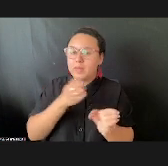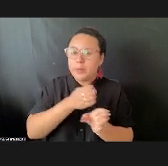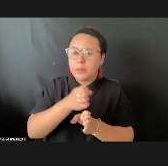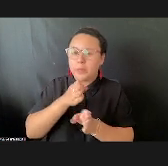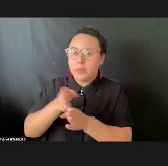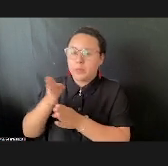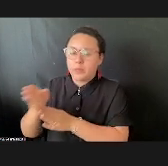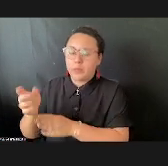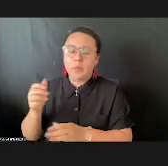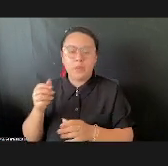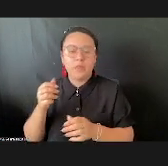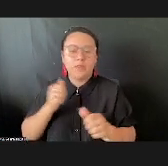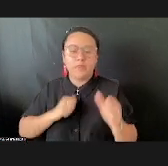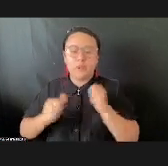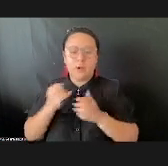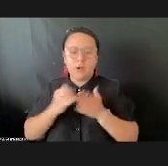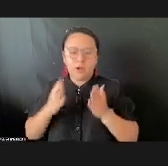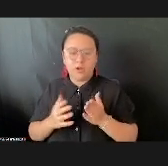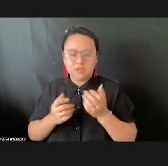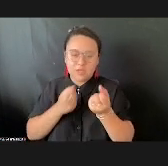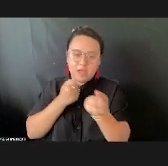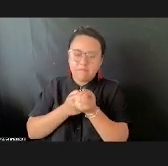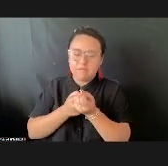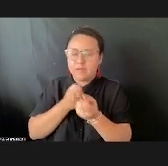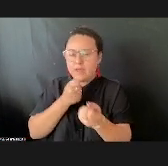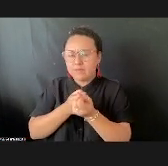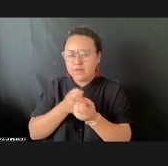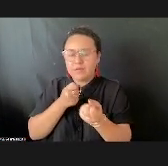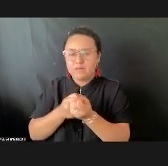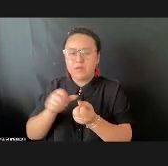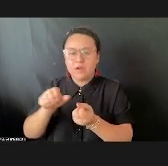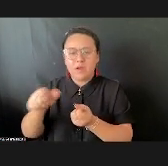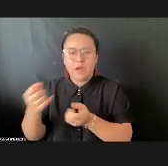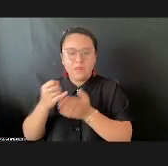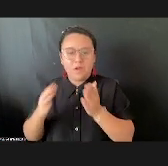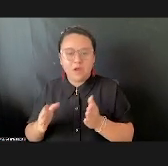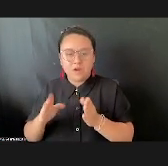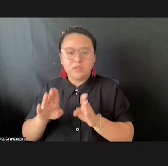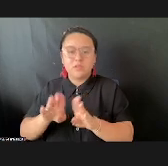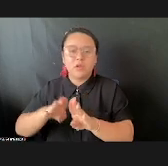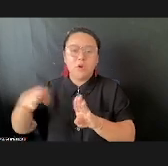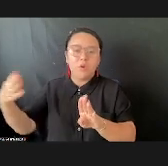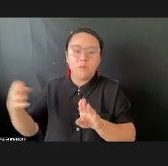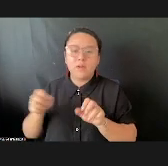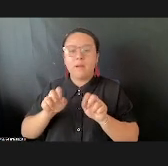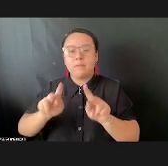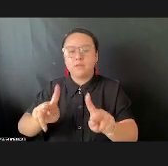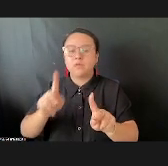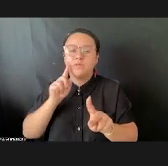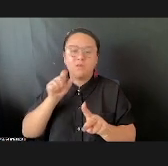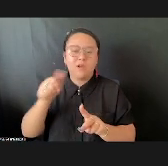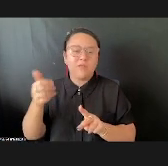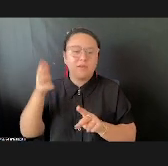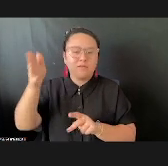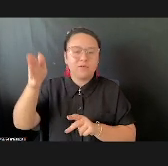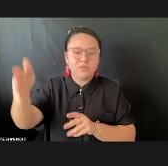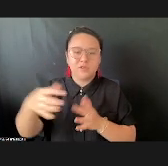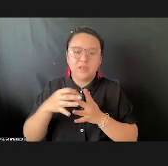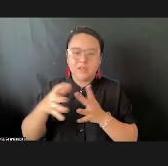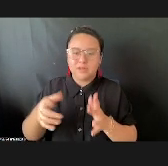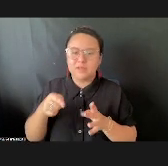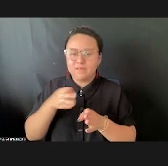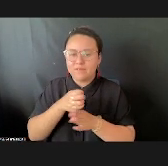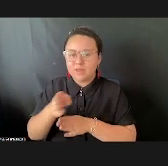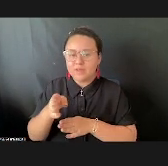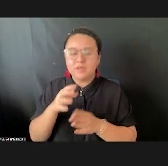who tirelessly advocated for other artists and opened doors for future leaders in the field. After studying theater at